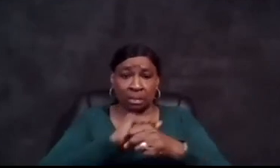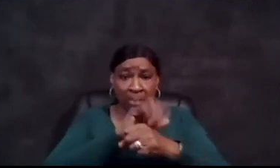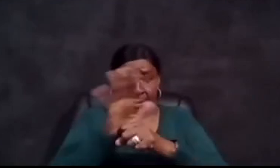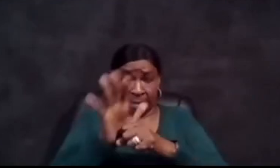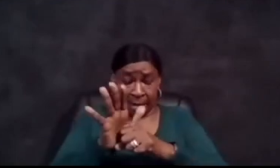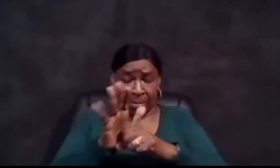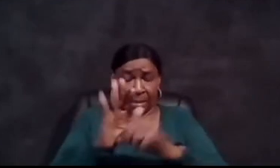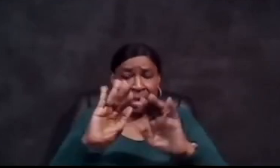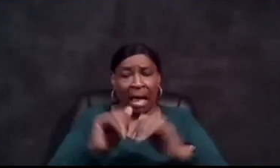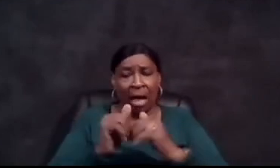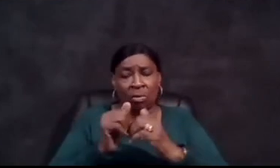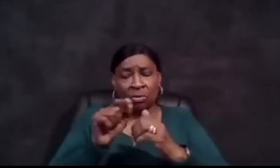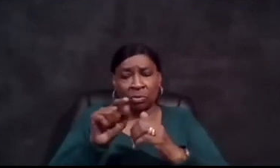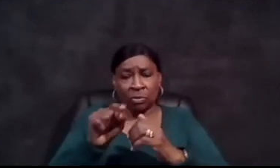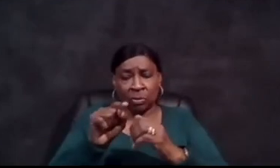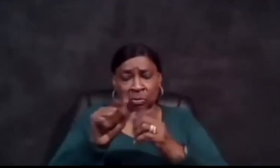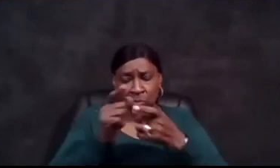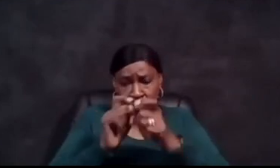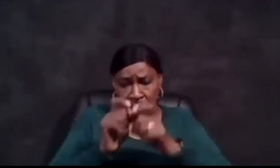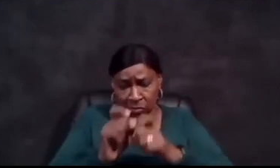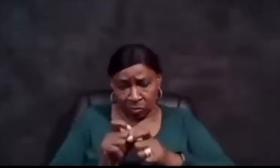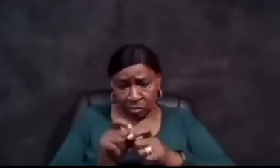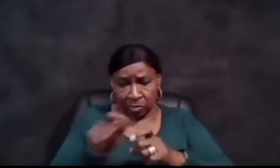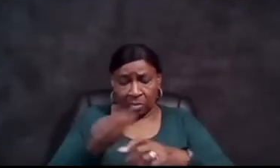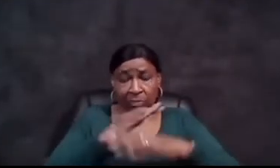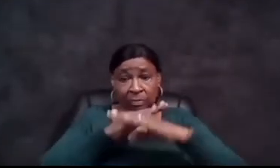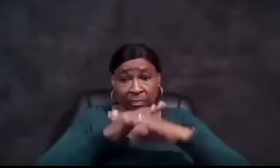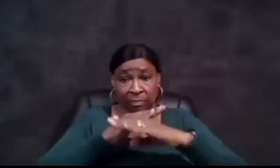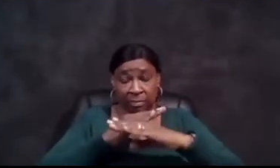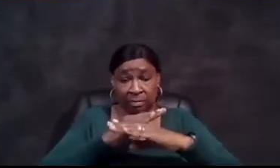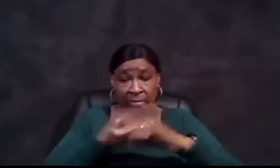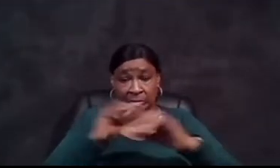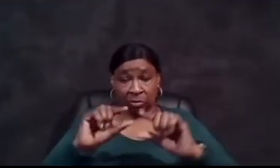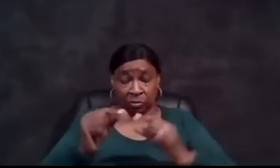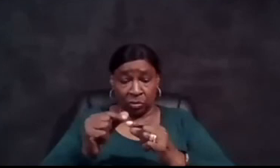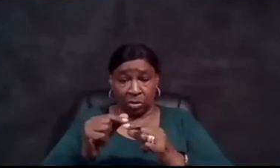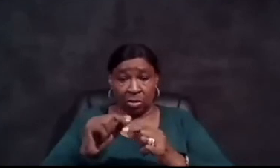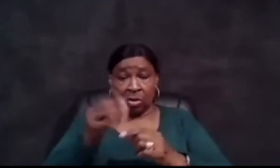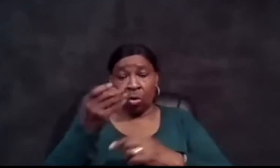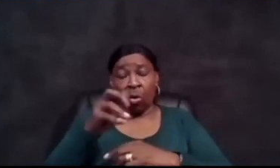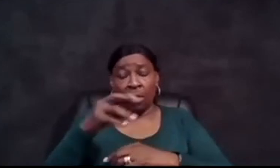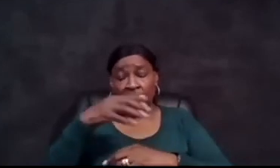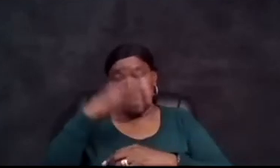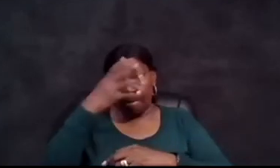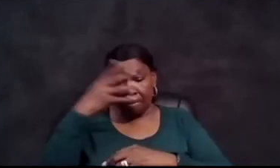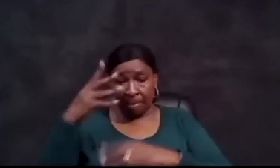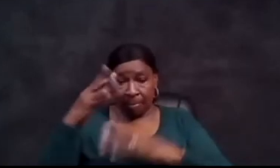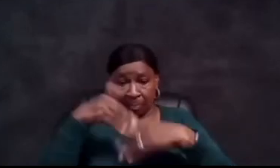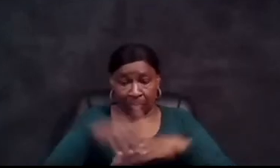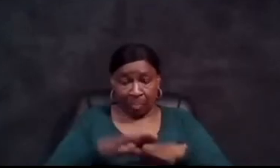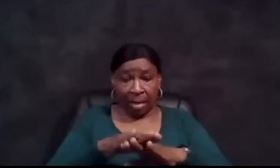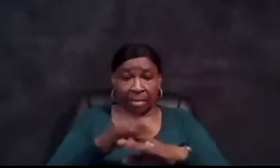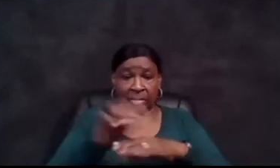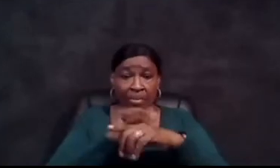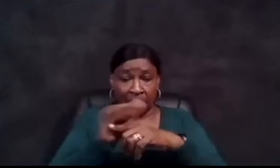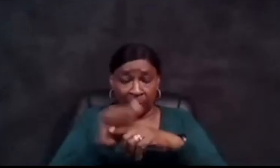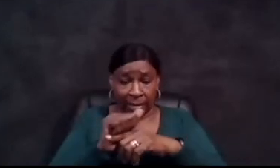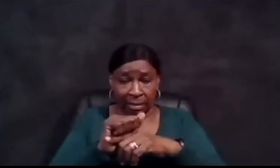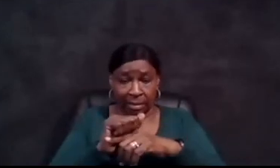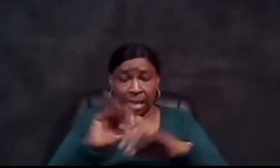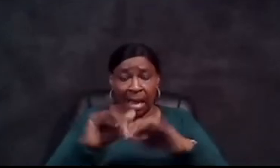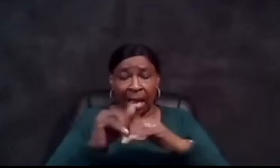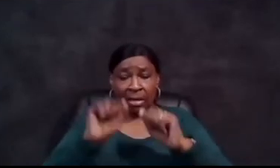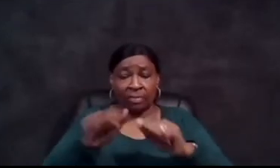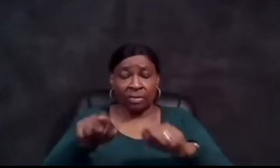are those reconfiguring the deterrence regime or migration practices? How might this response strengthen